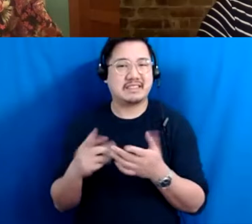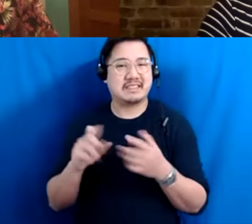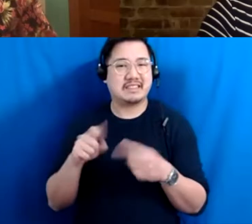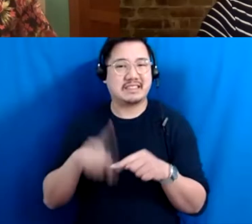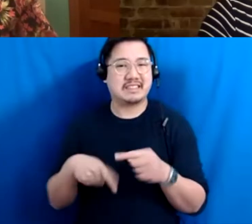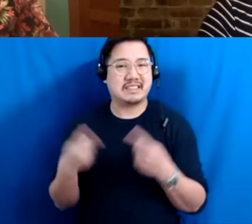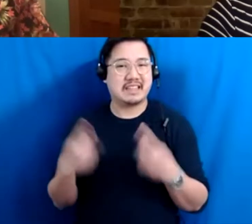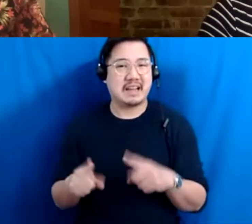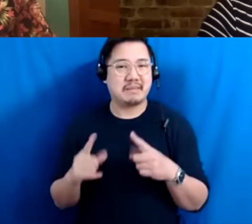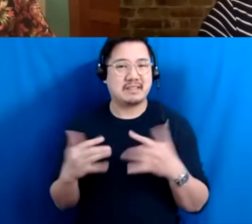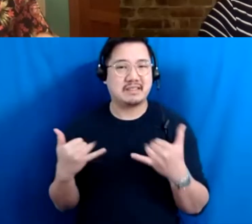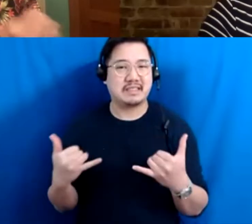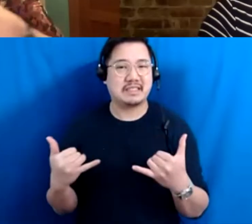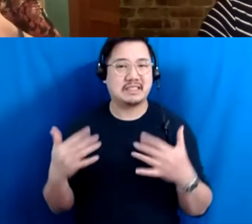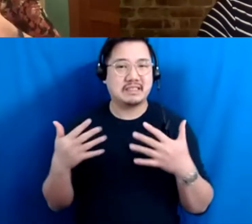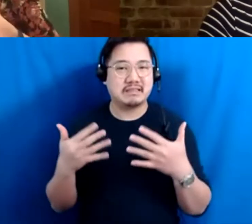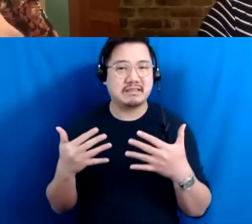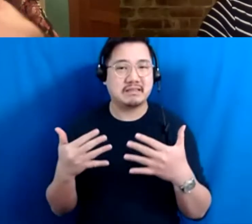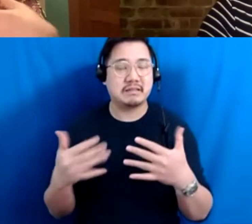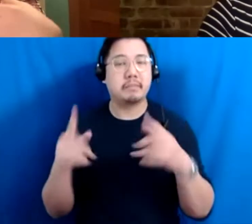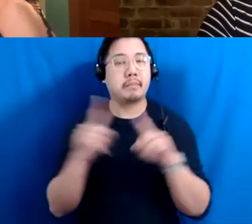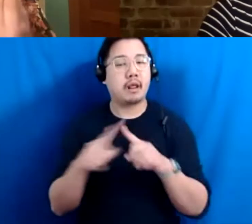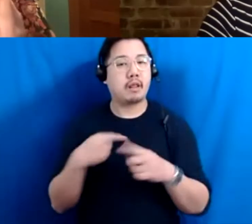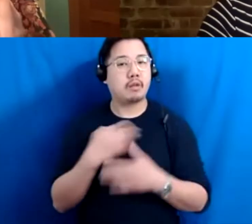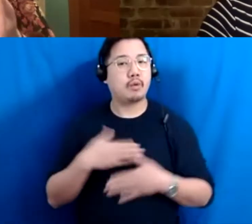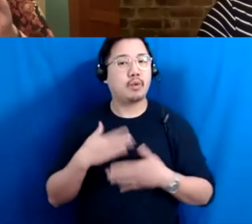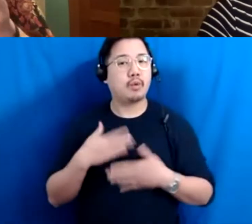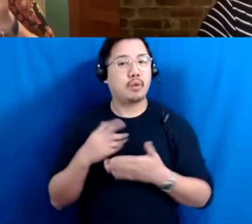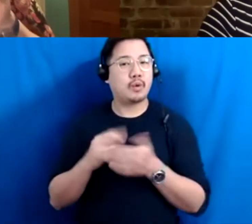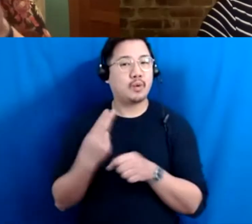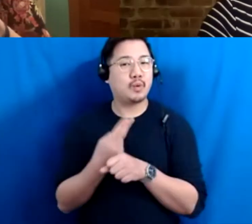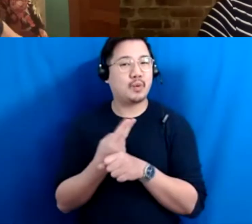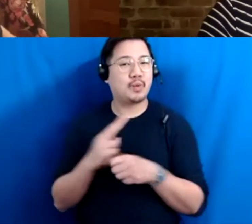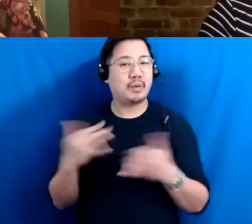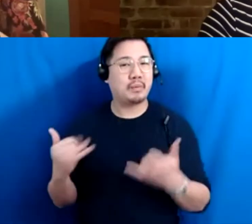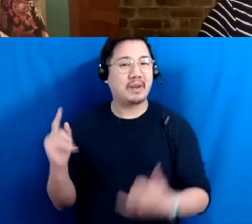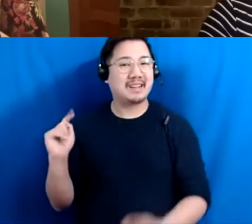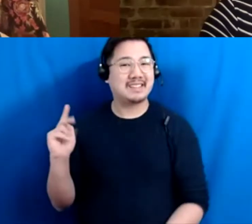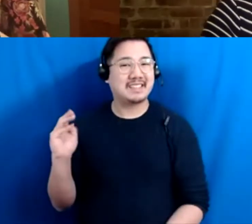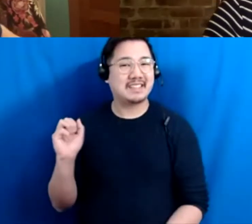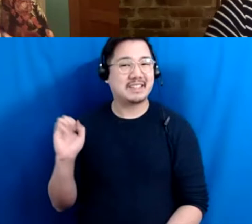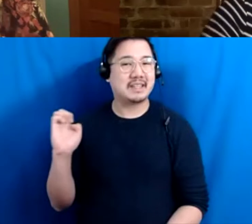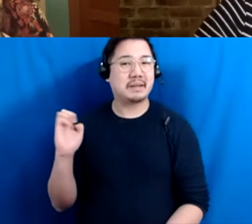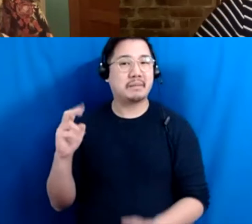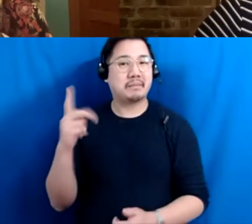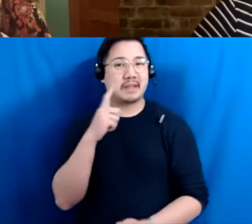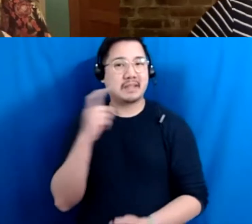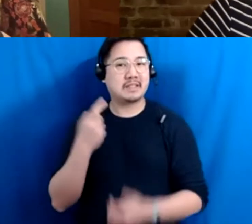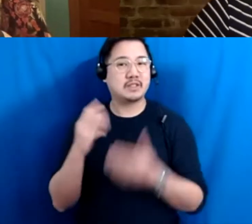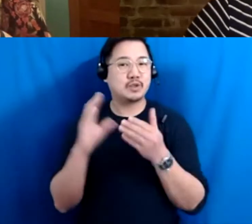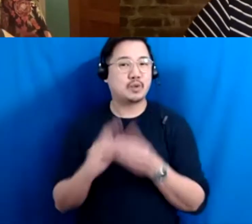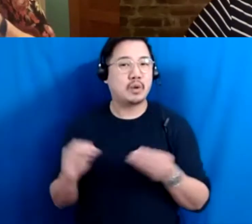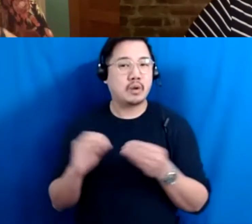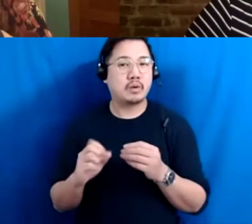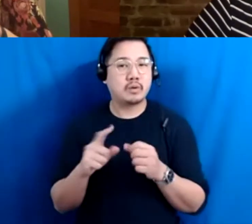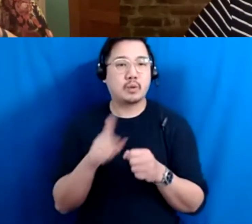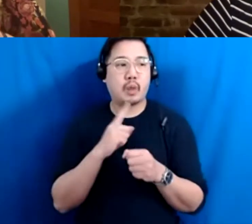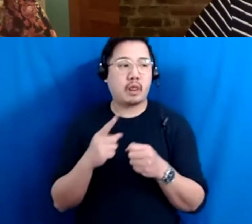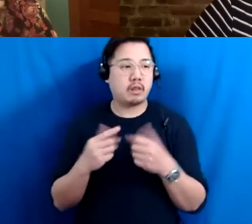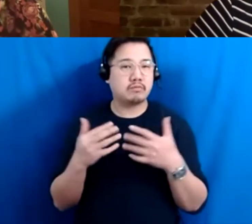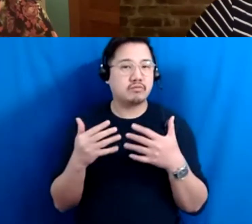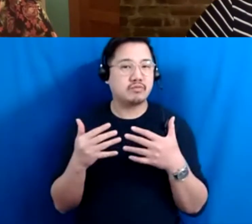present tense, and it gives you a sense, at least for me, a sense that a story was unfolding and that anything could happen.